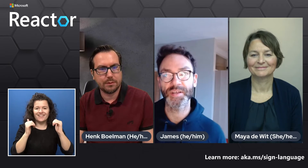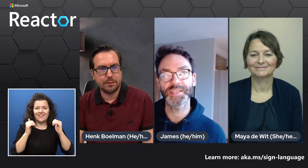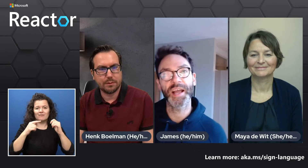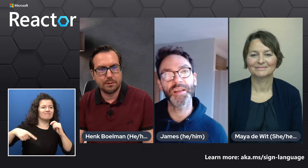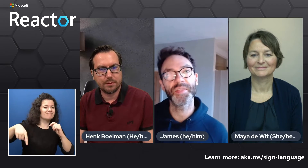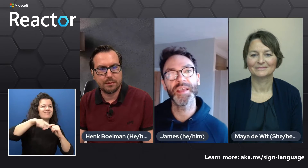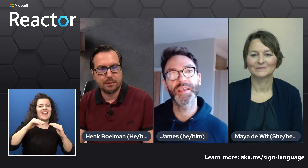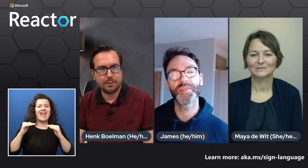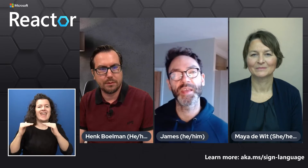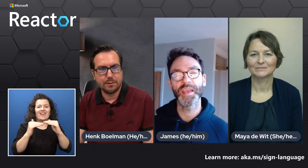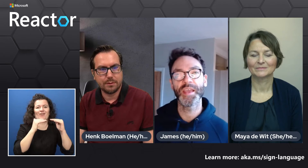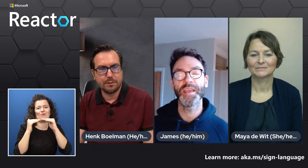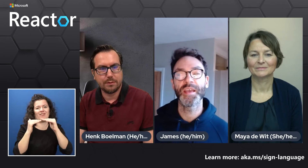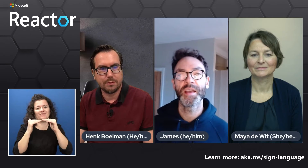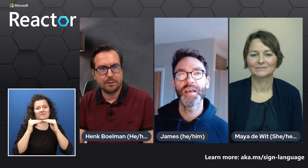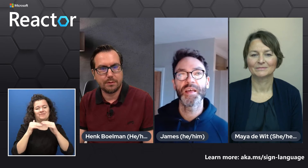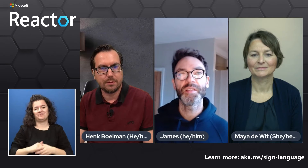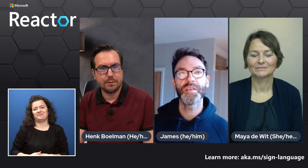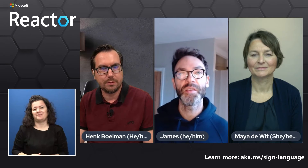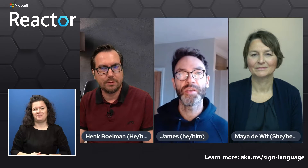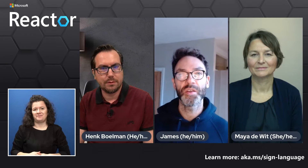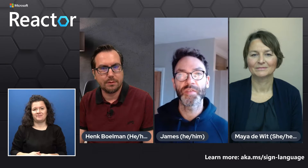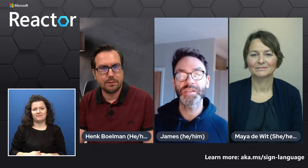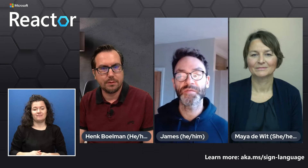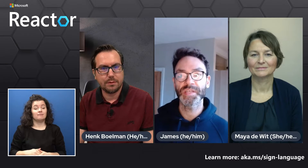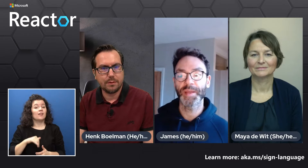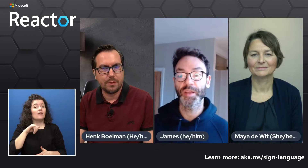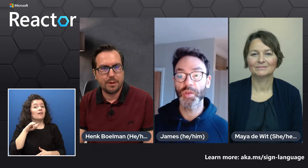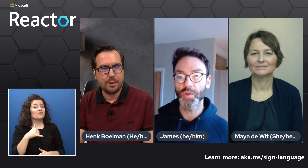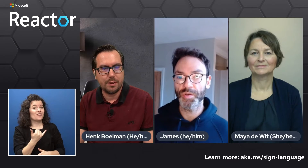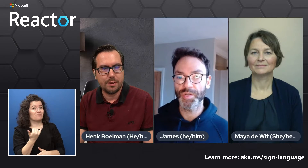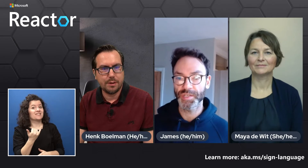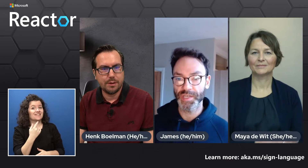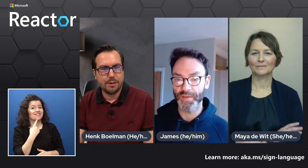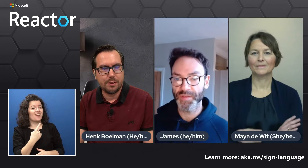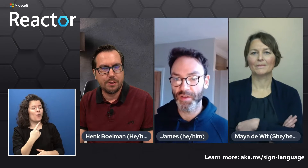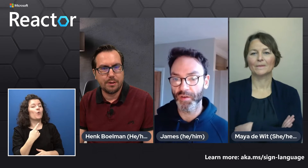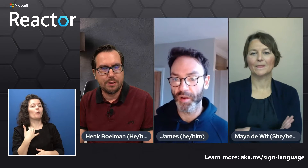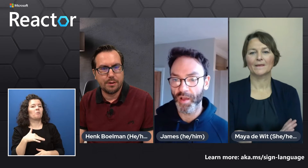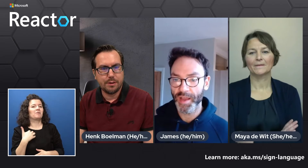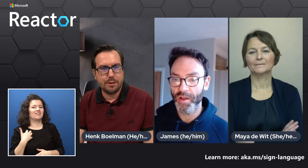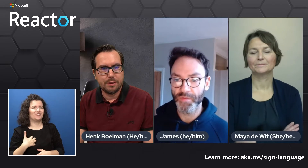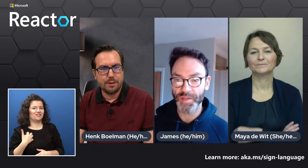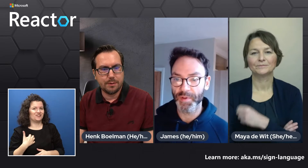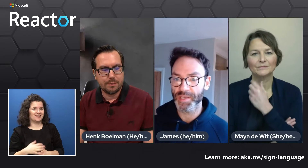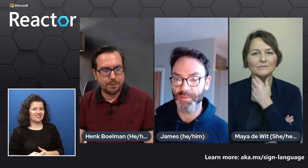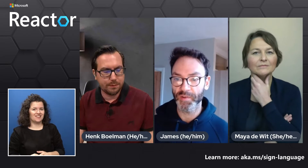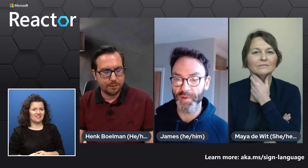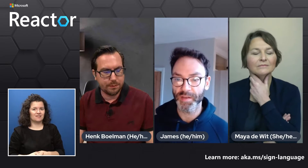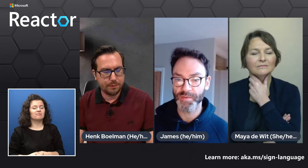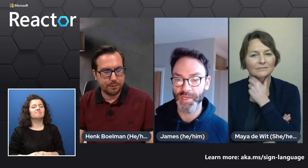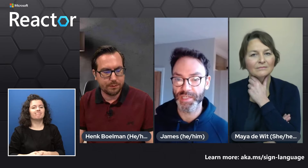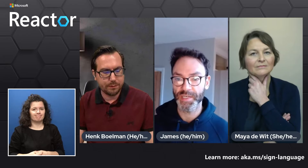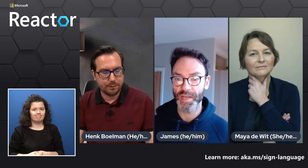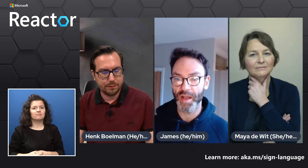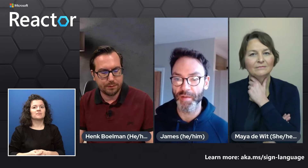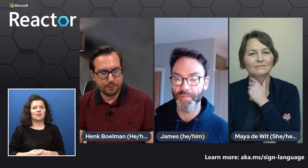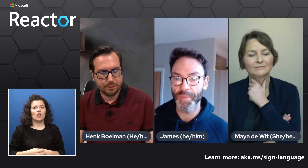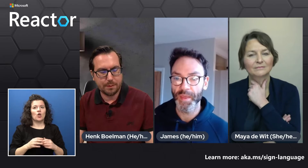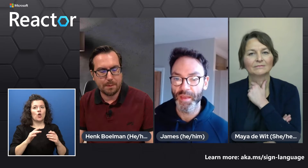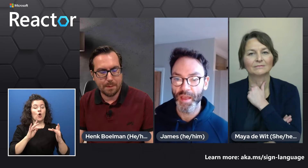it's interesting, and I think there's obviously been a huge shift online over the past 12 months,